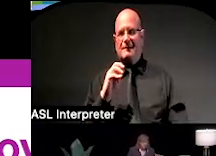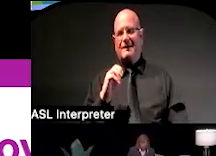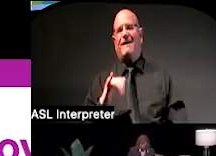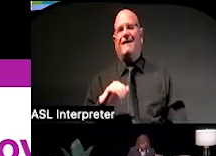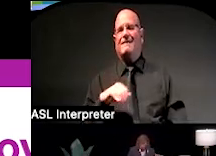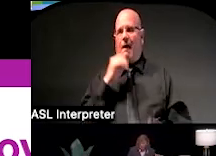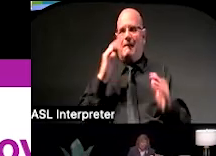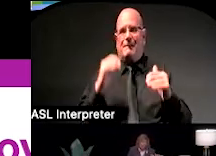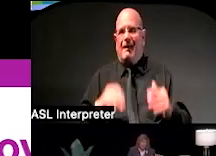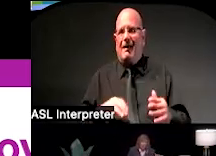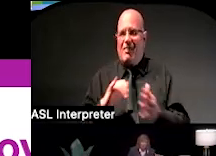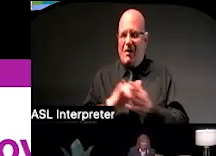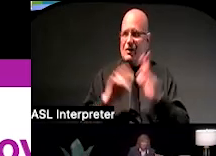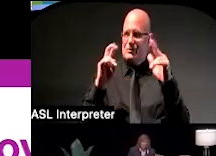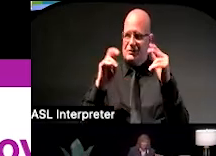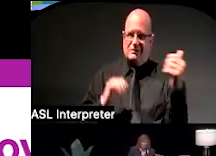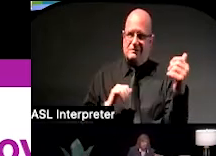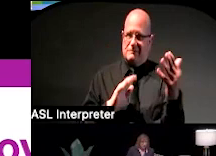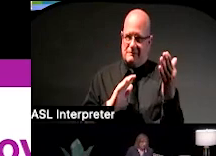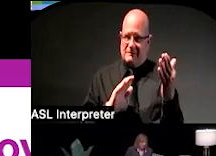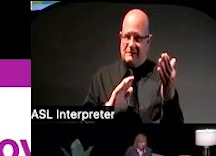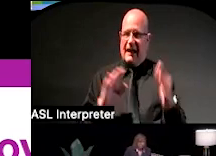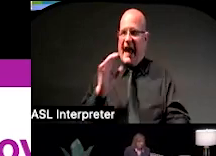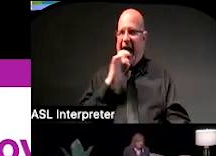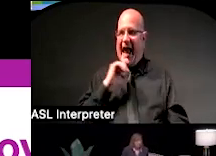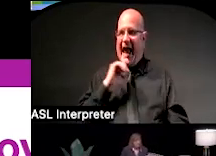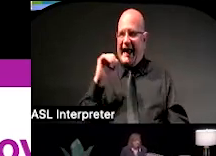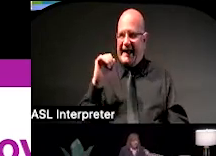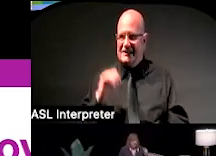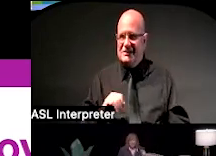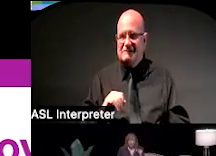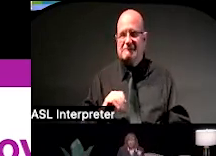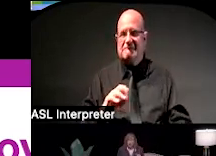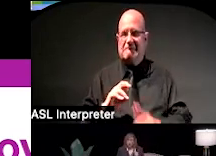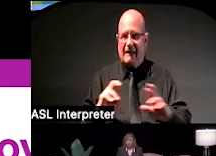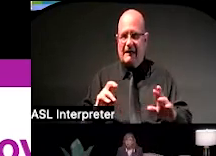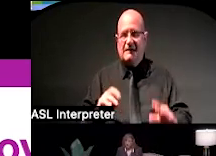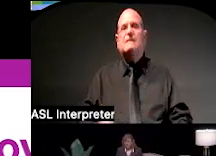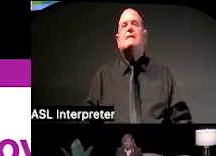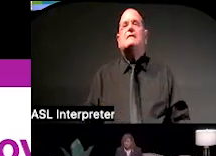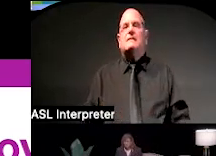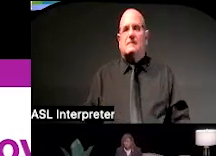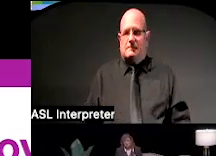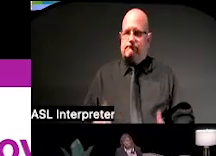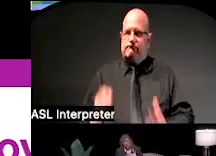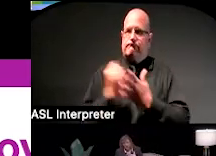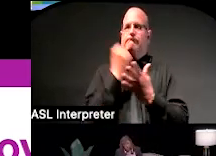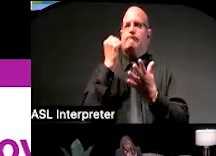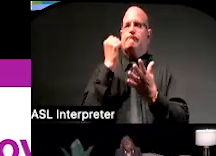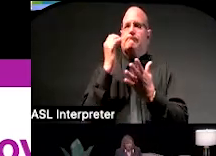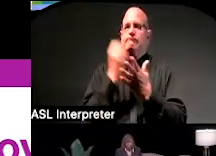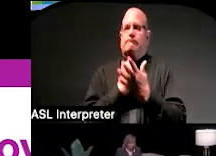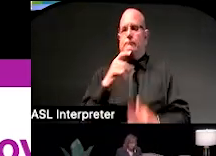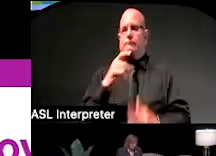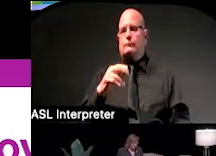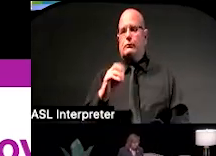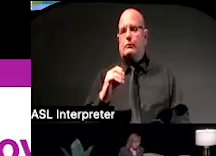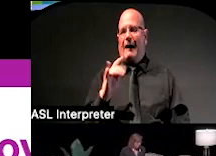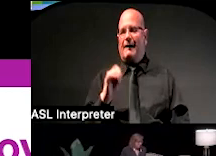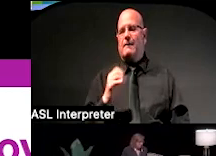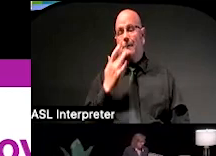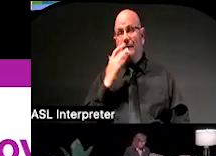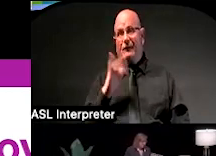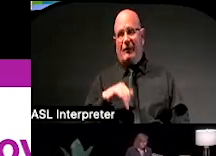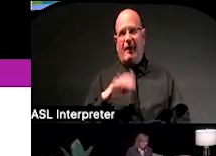the issues of aging in a very proactive way. I prefer to be proactive